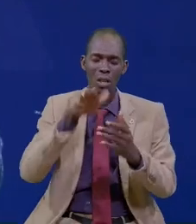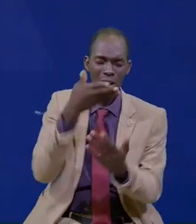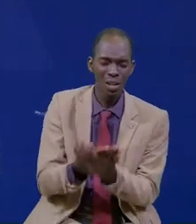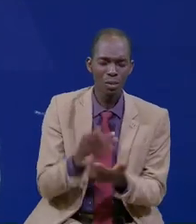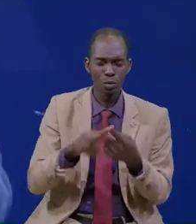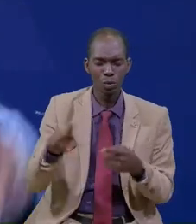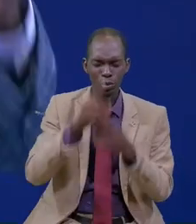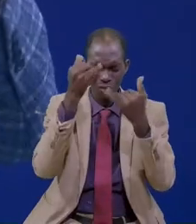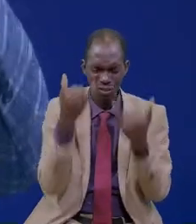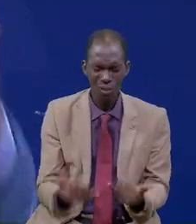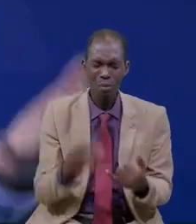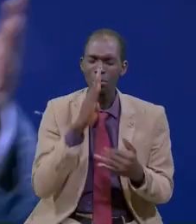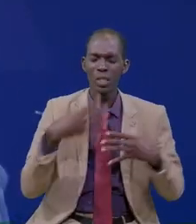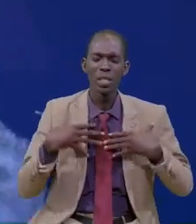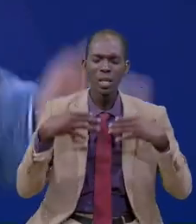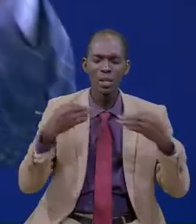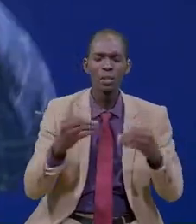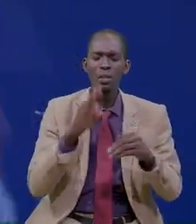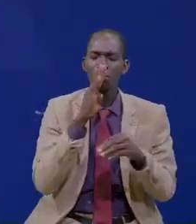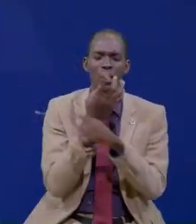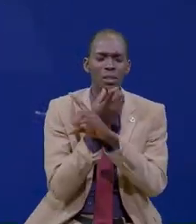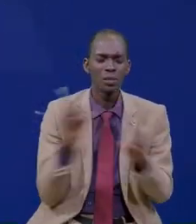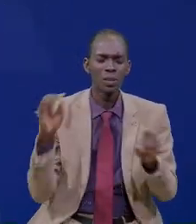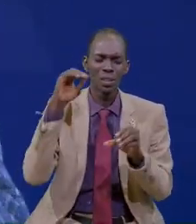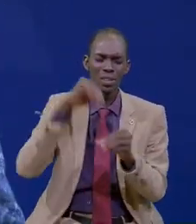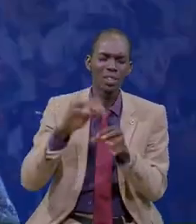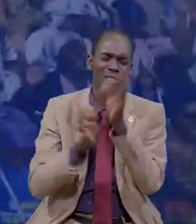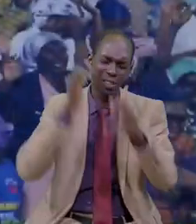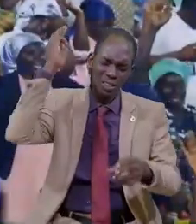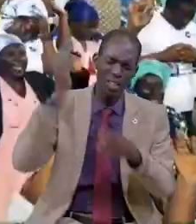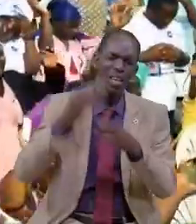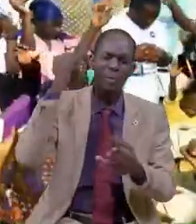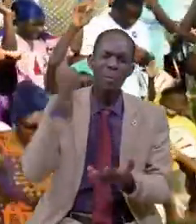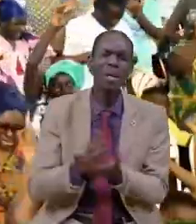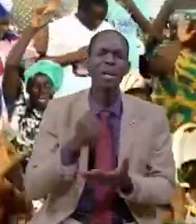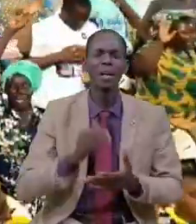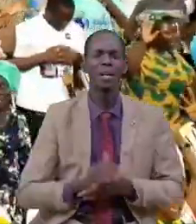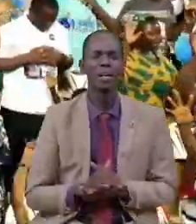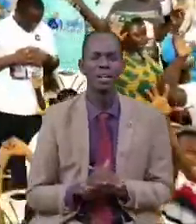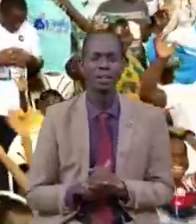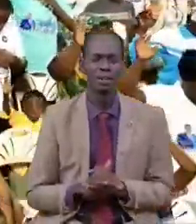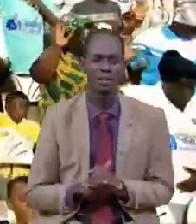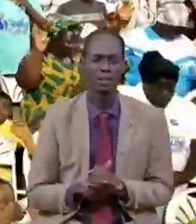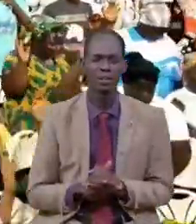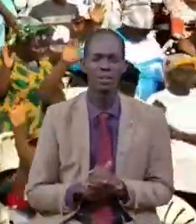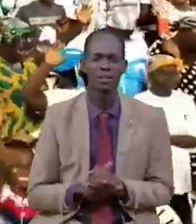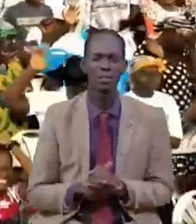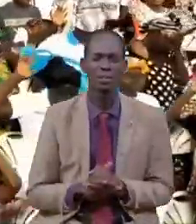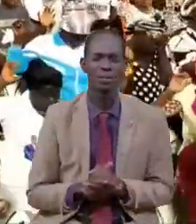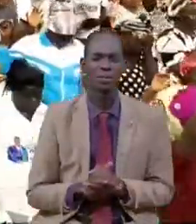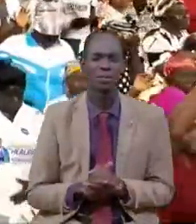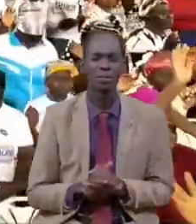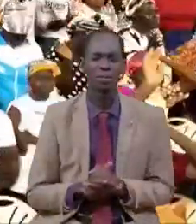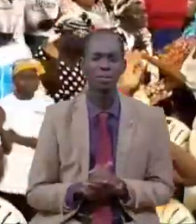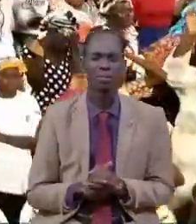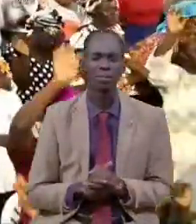Be healed, be delivered in Jesus' name. À gauche, à droite, devant, derrière, ceux qui sont en ligne,